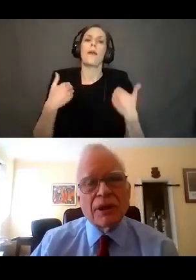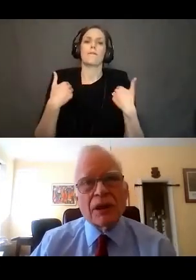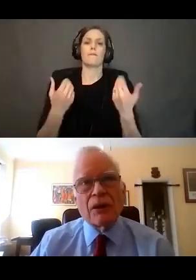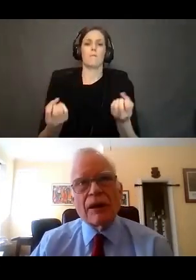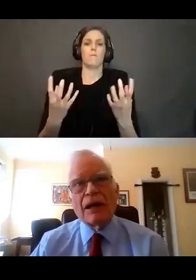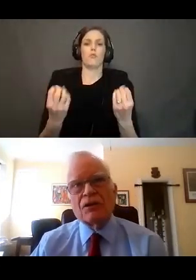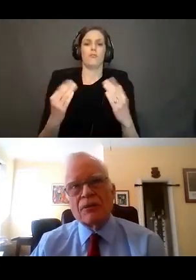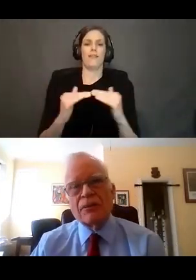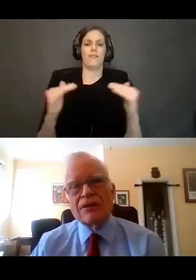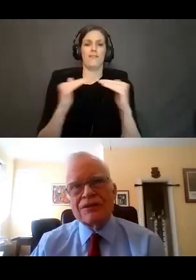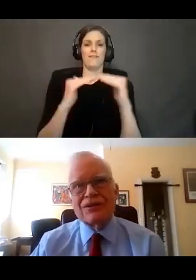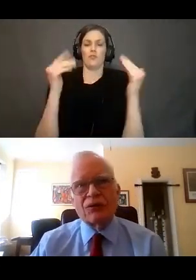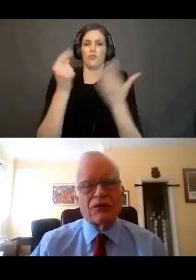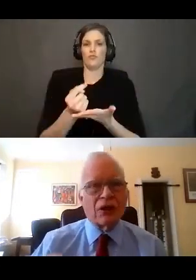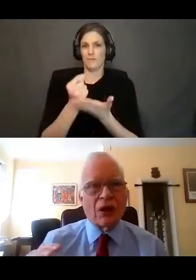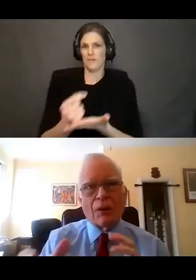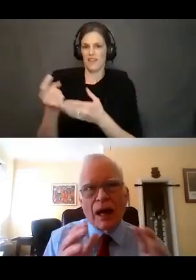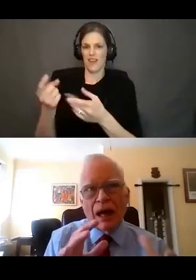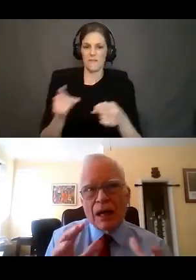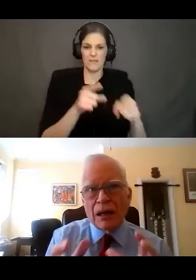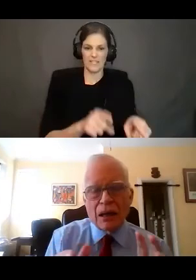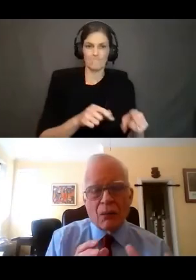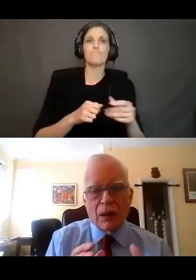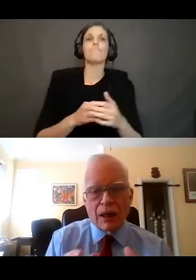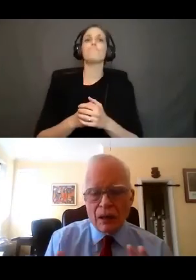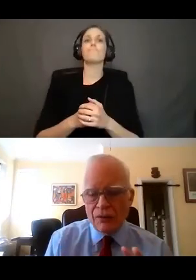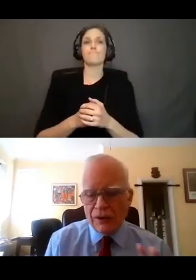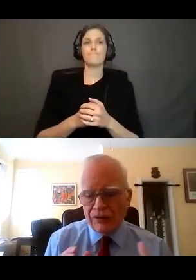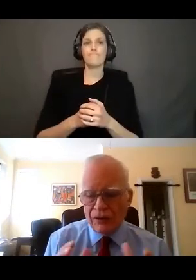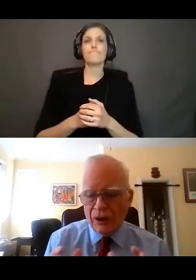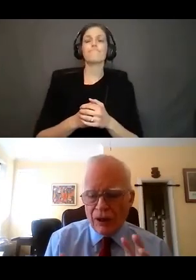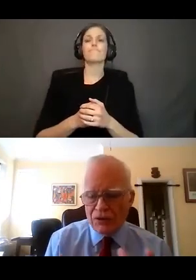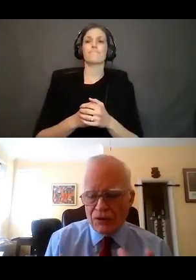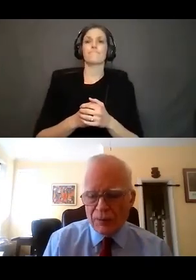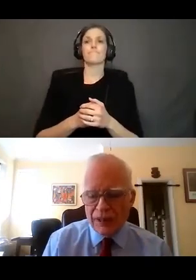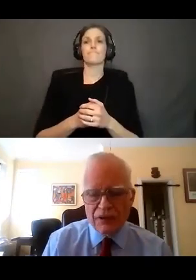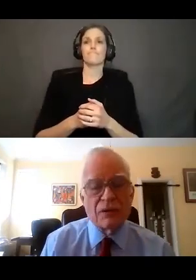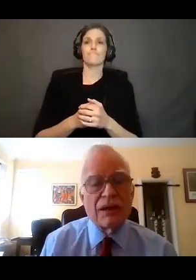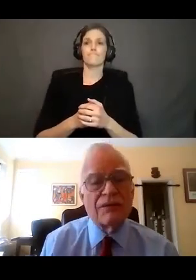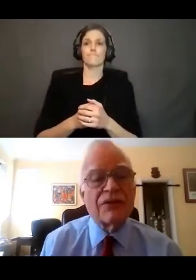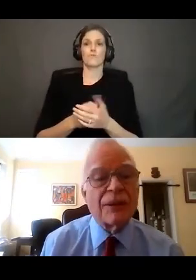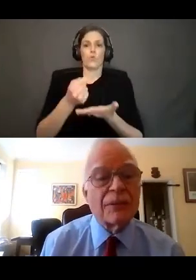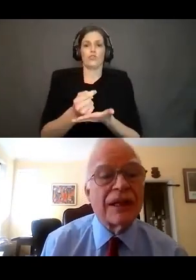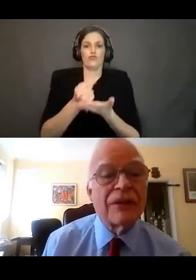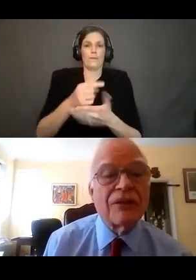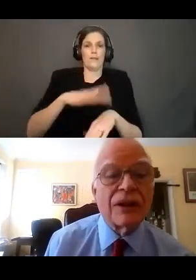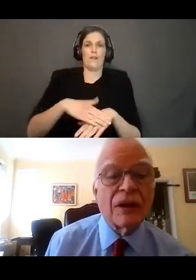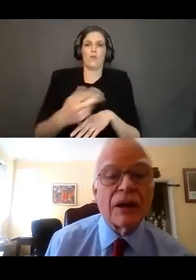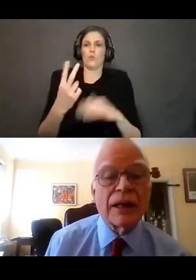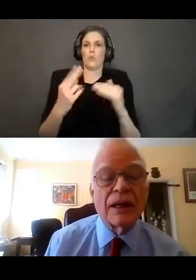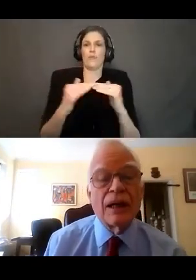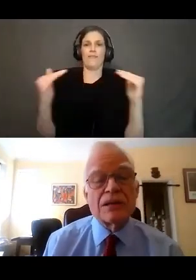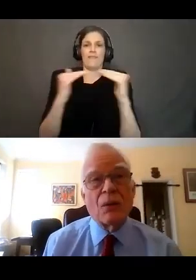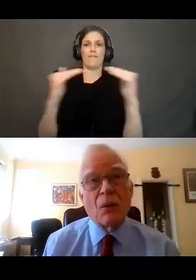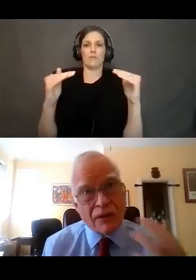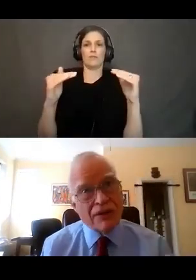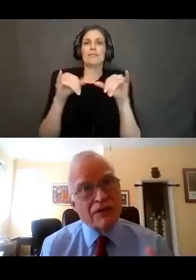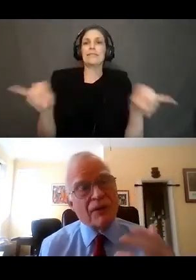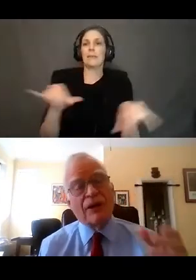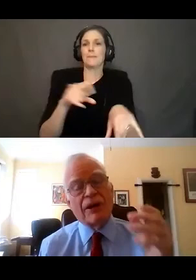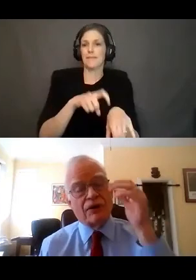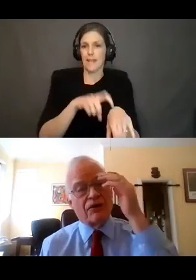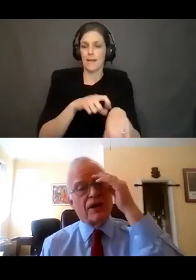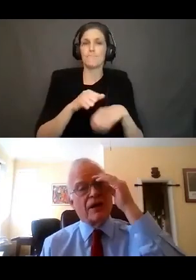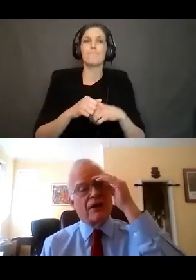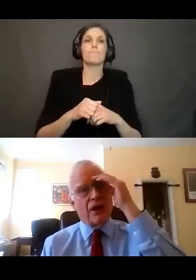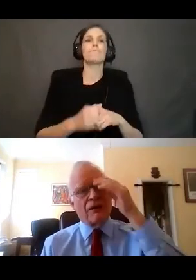multi-level treatment situation going on where there's a treatment at 2 levels simultaneously occurring. So one of the things